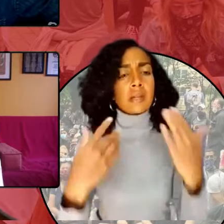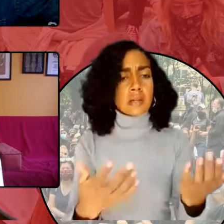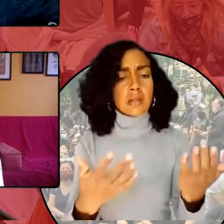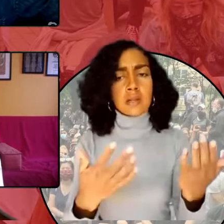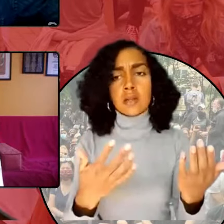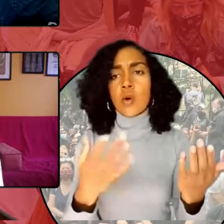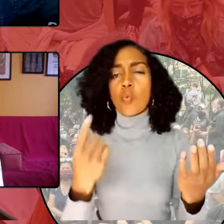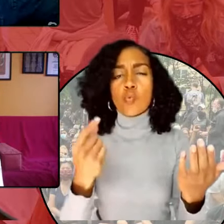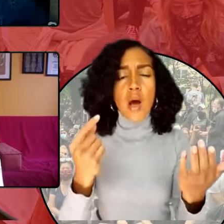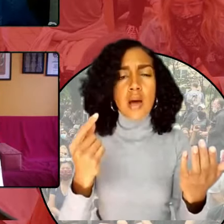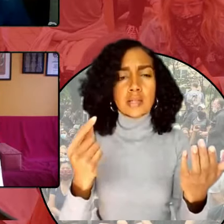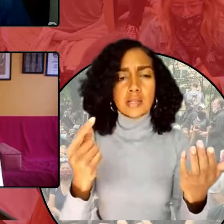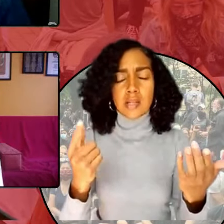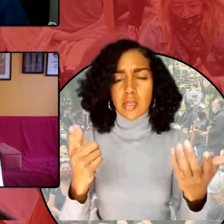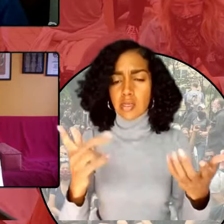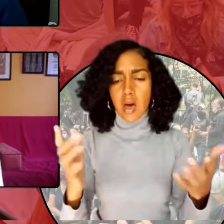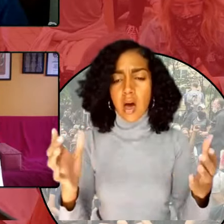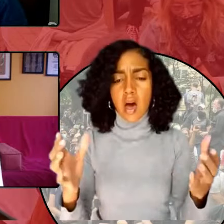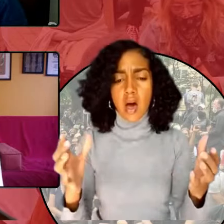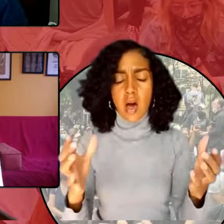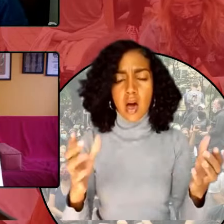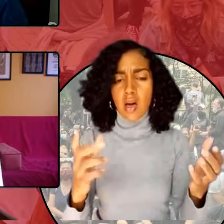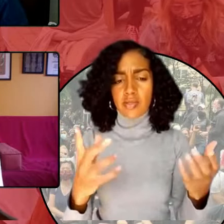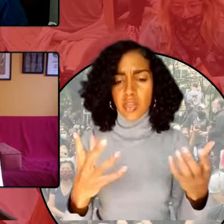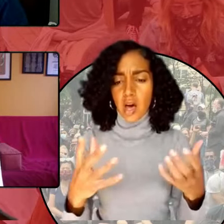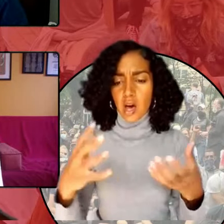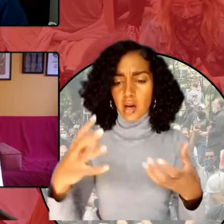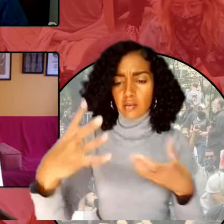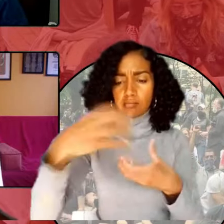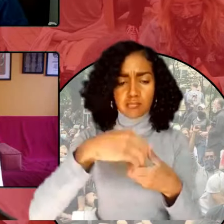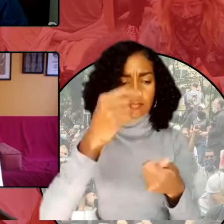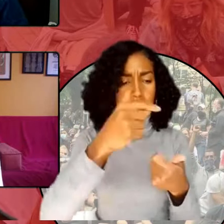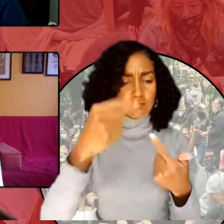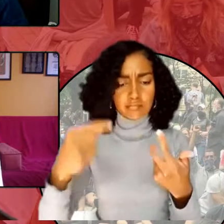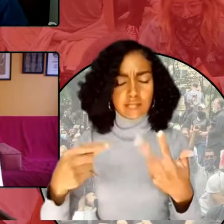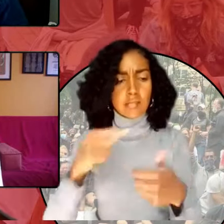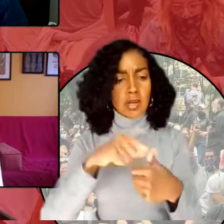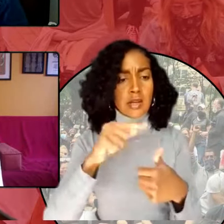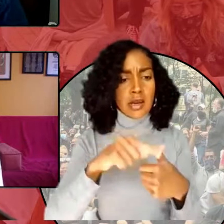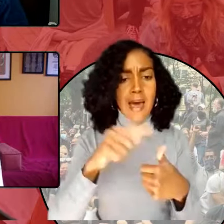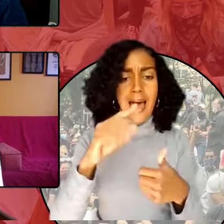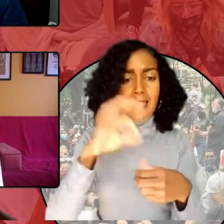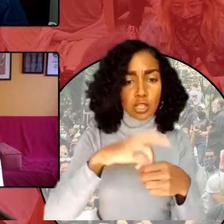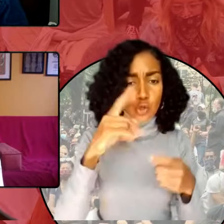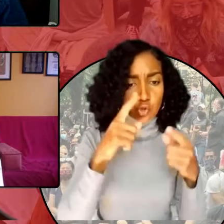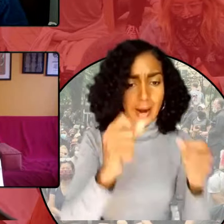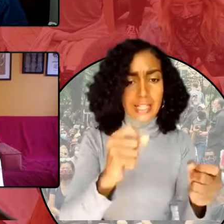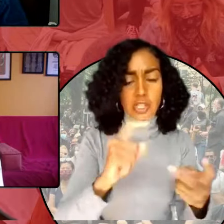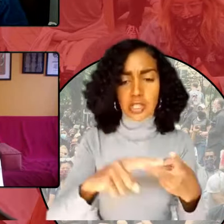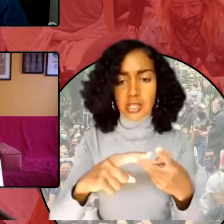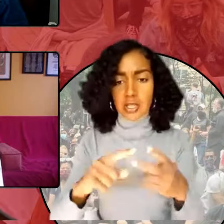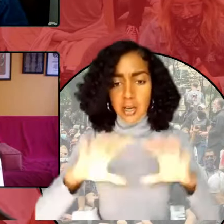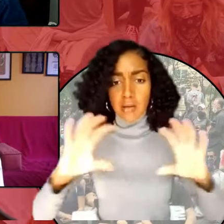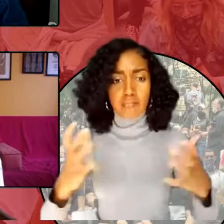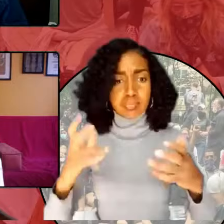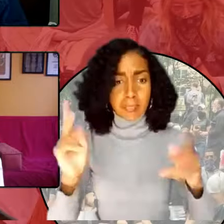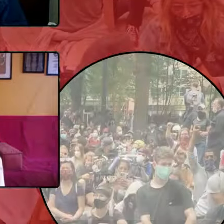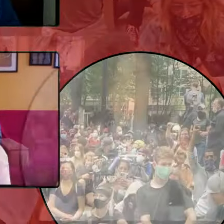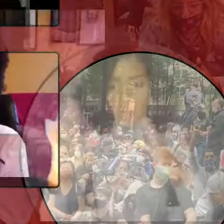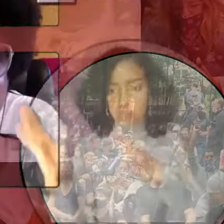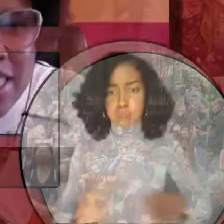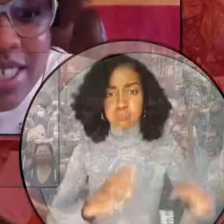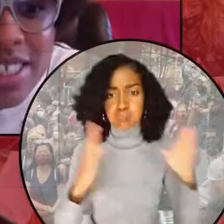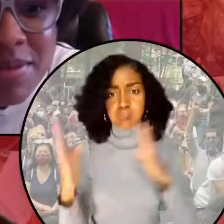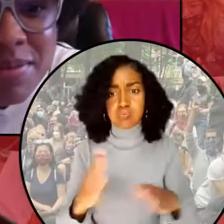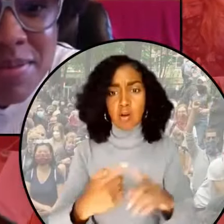what's the combination of electoral strategy and mass organizing that you're seeing from Bolivia, and any lessons that